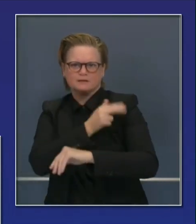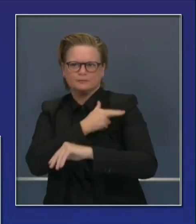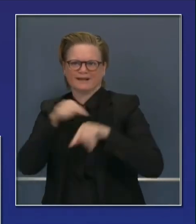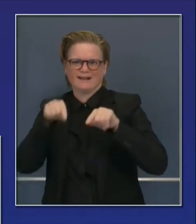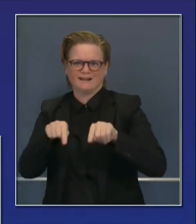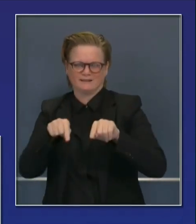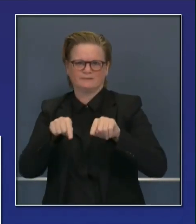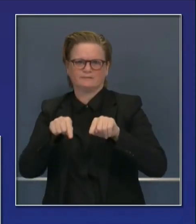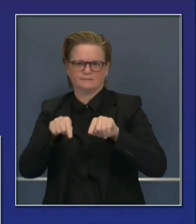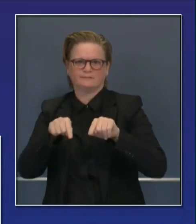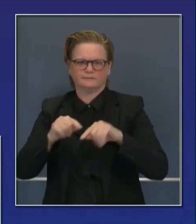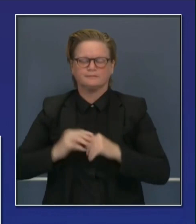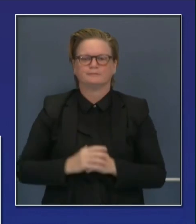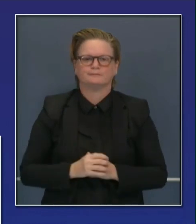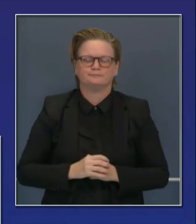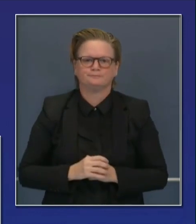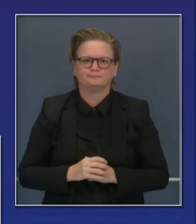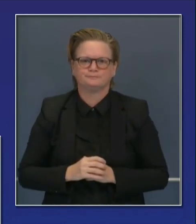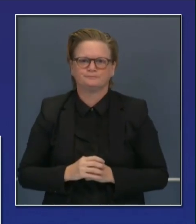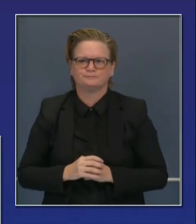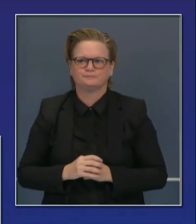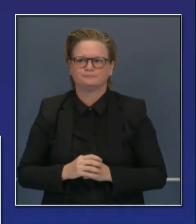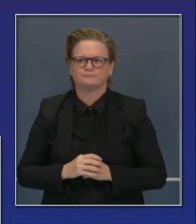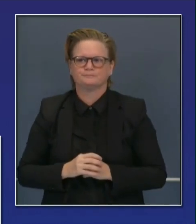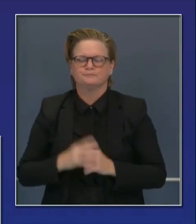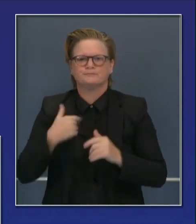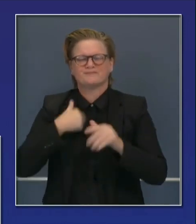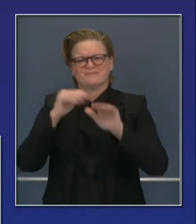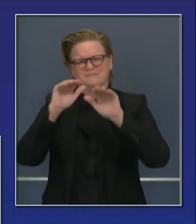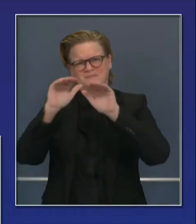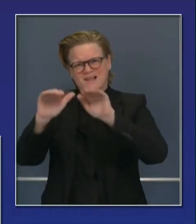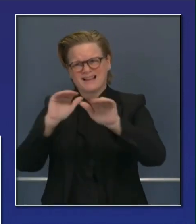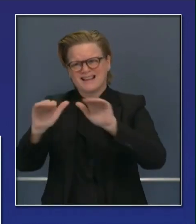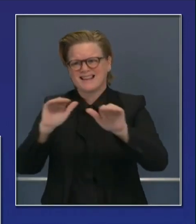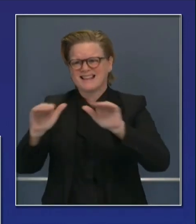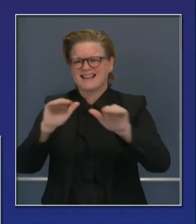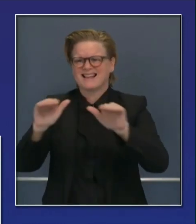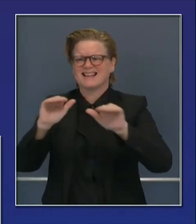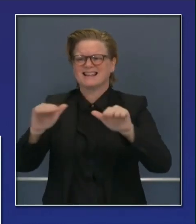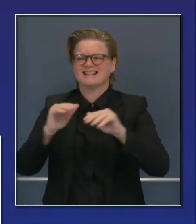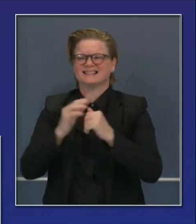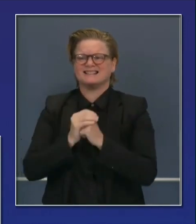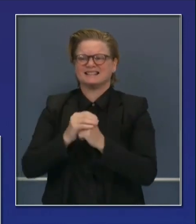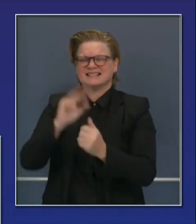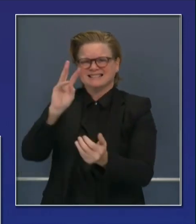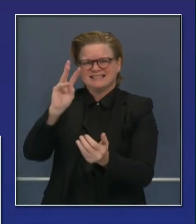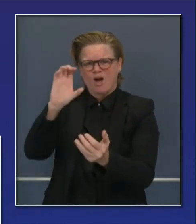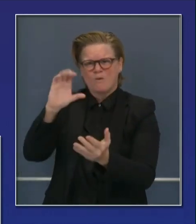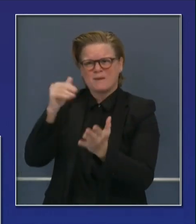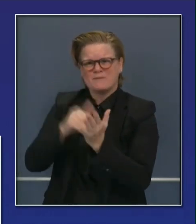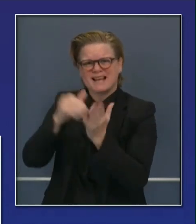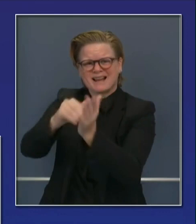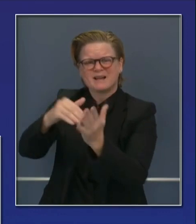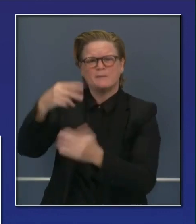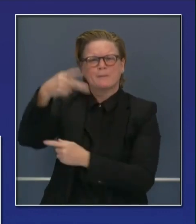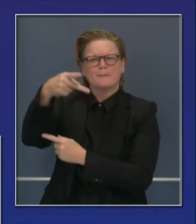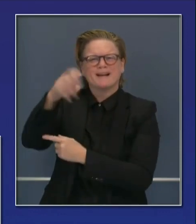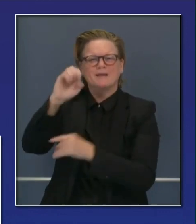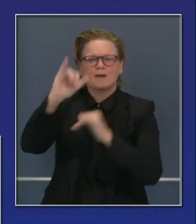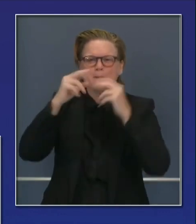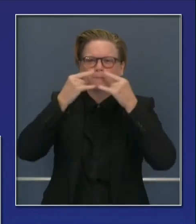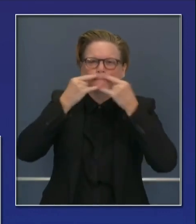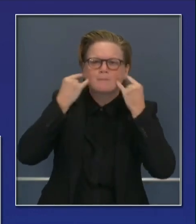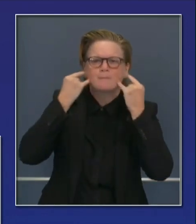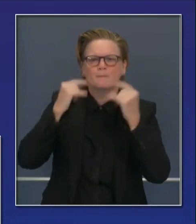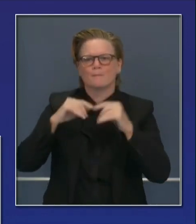remind you of our efforts. Over 600 million pieces of PPE have already been distributed. In addition to